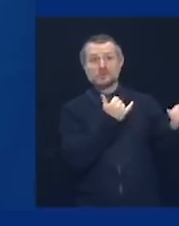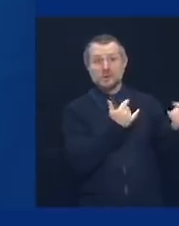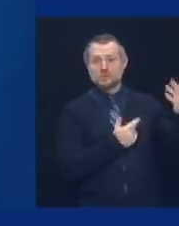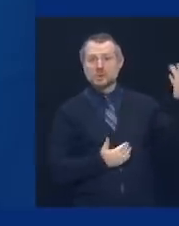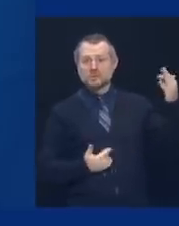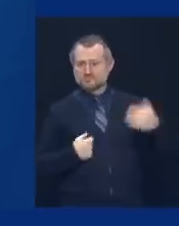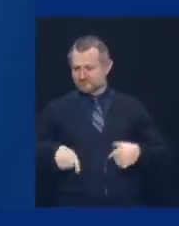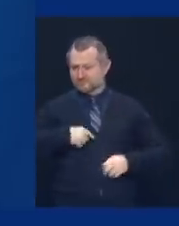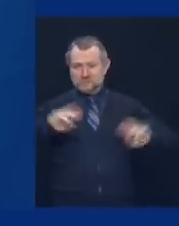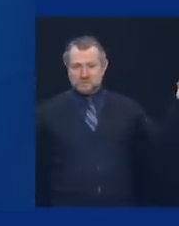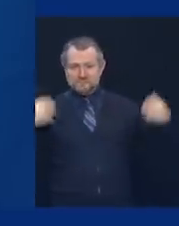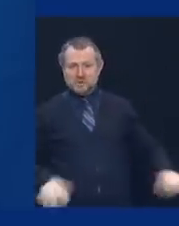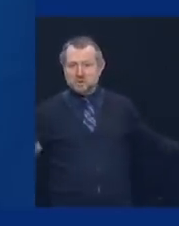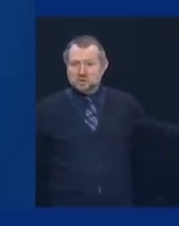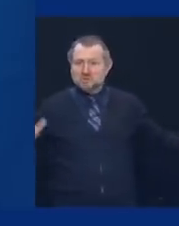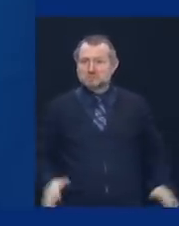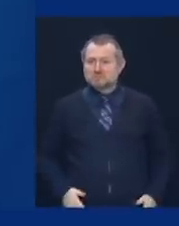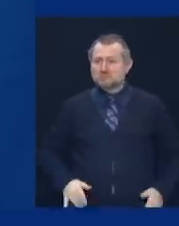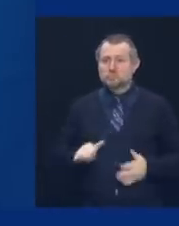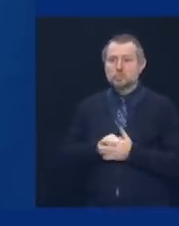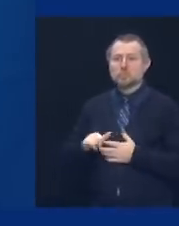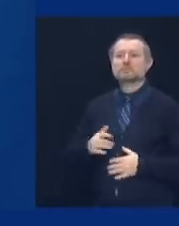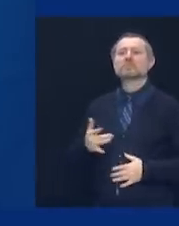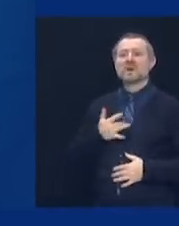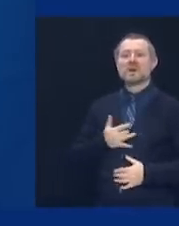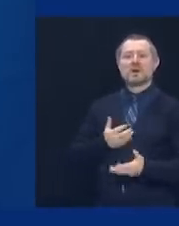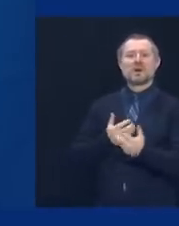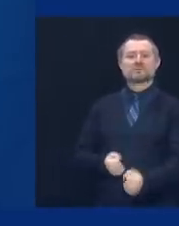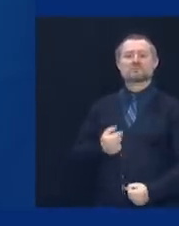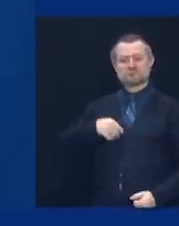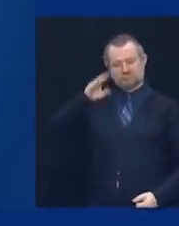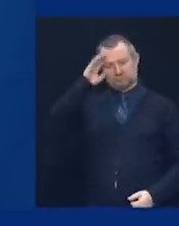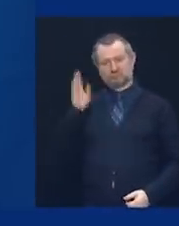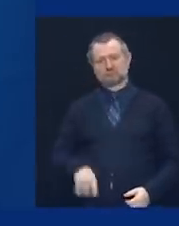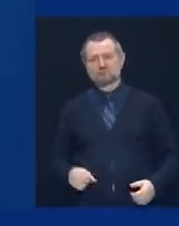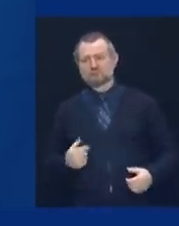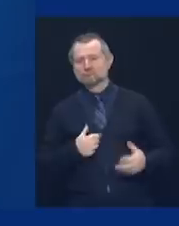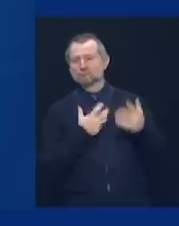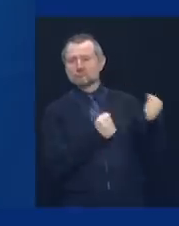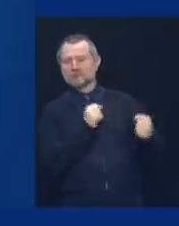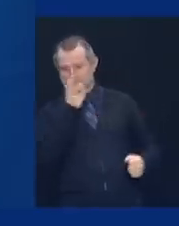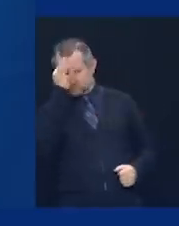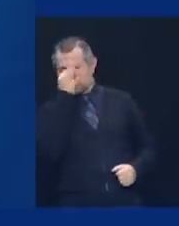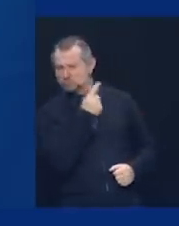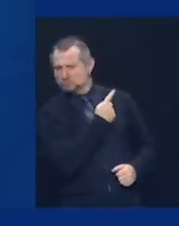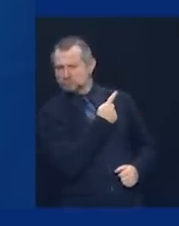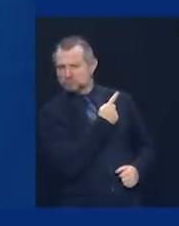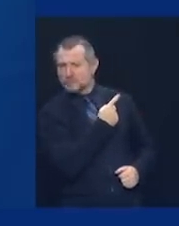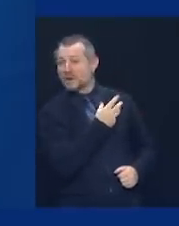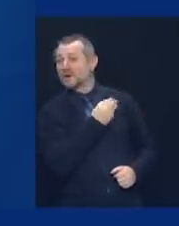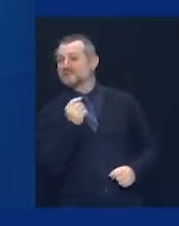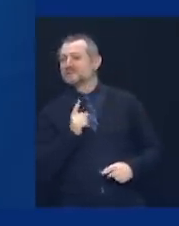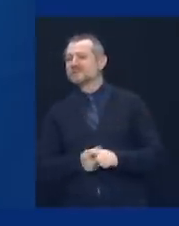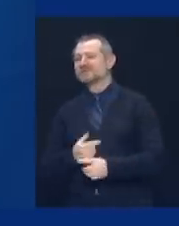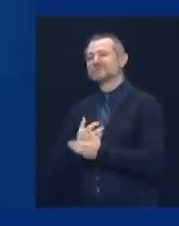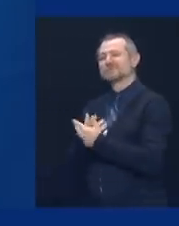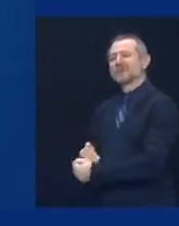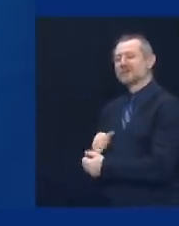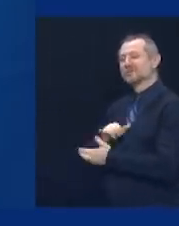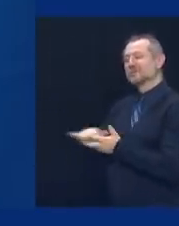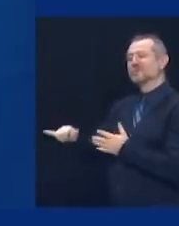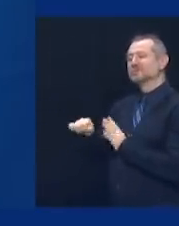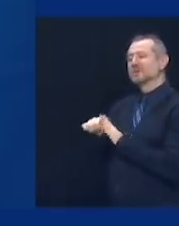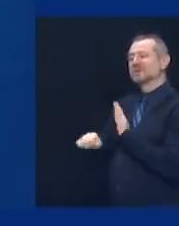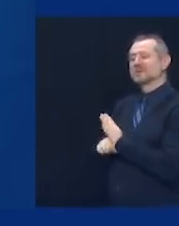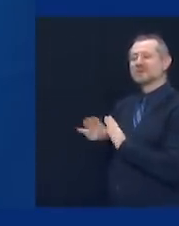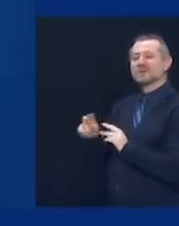of this state know it's not just trusting the federal government, the state government also affirmed it. And I